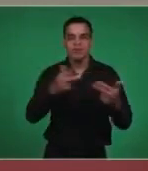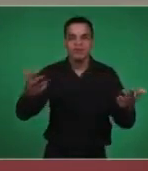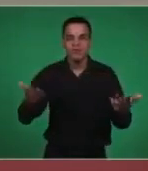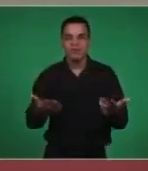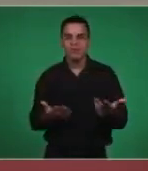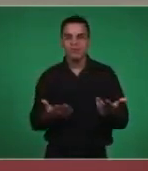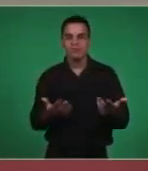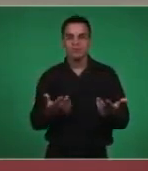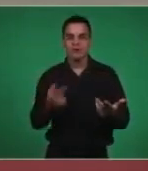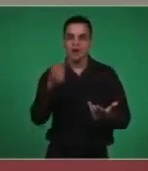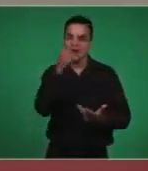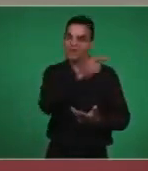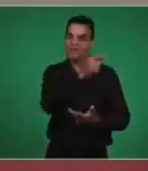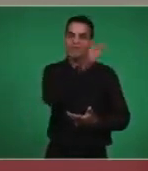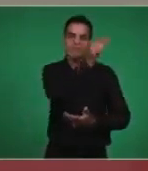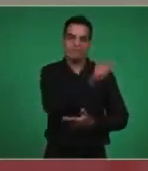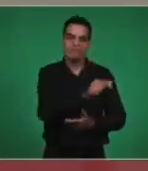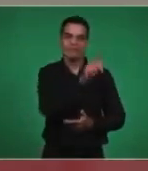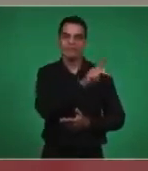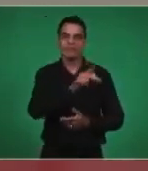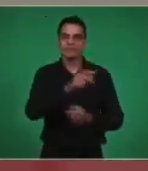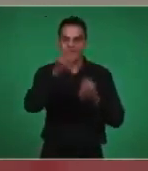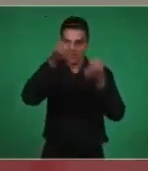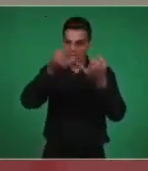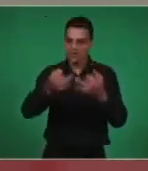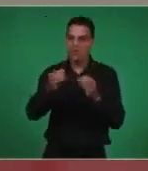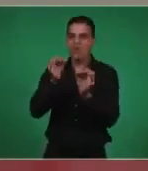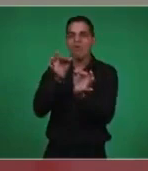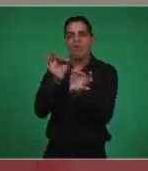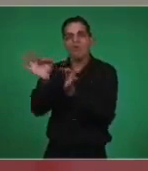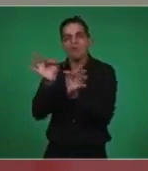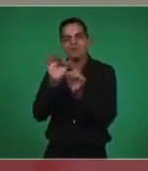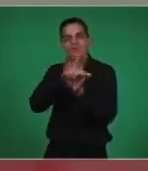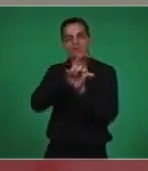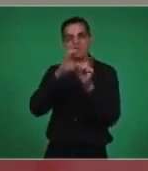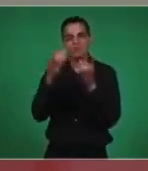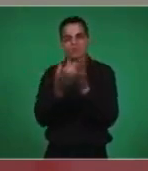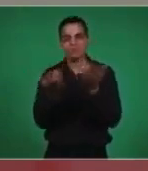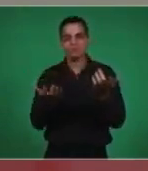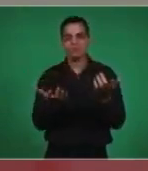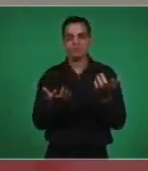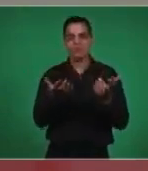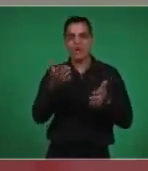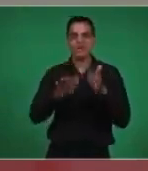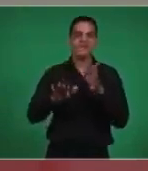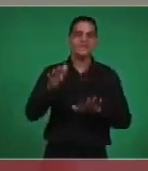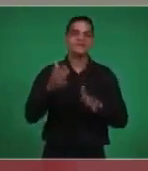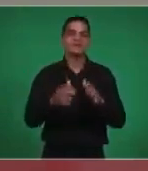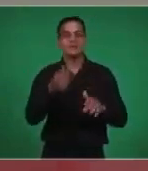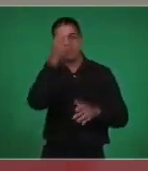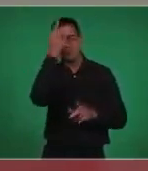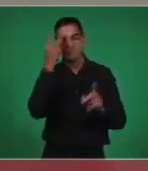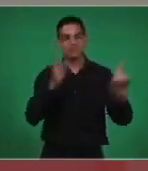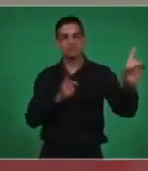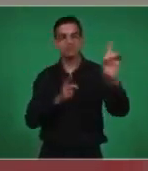Monica mentioned here, the organization of the service is very important. The individual came one